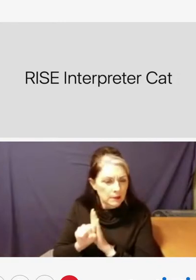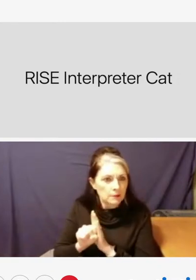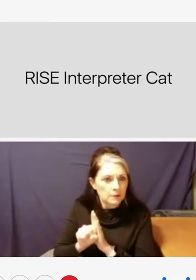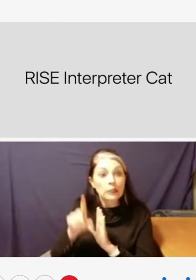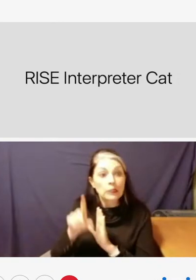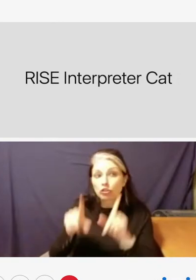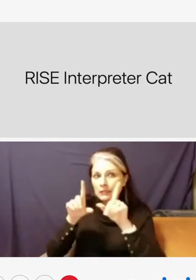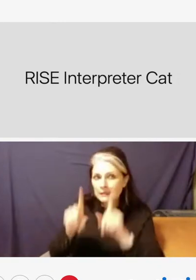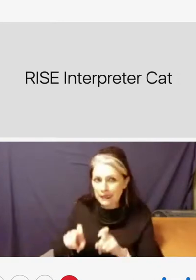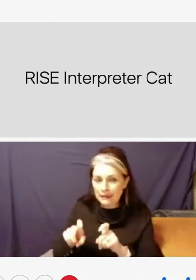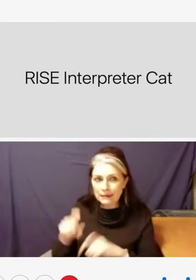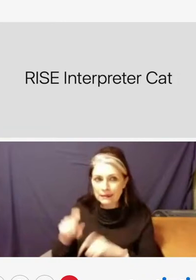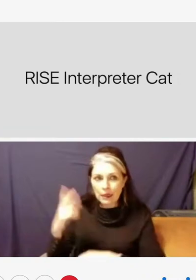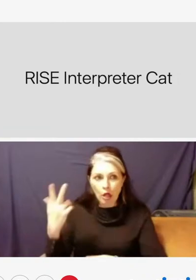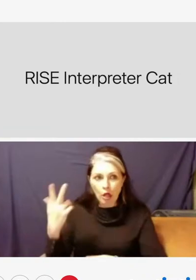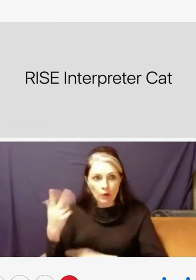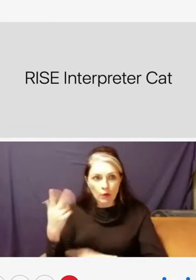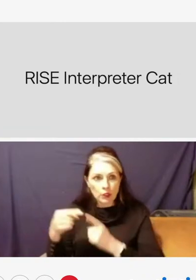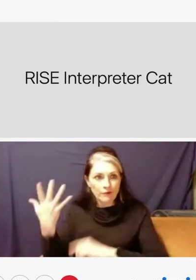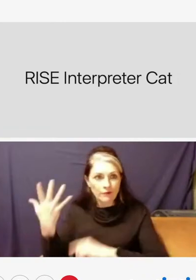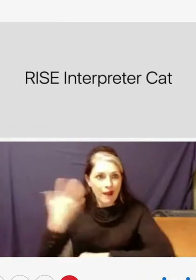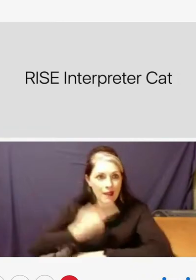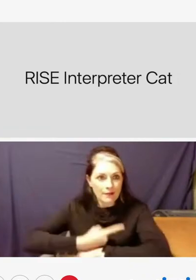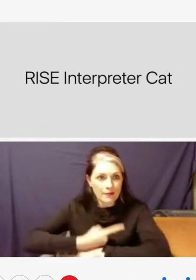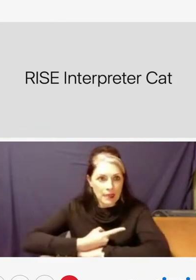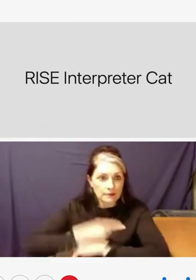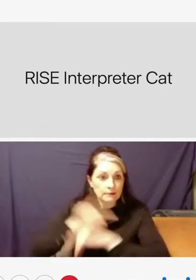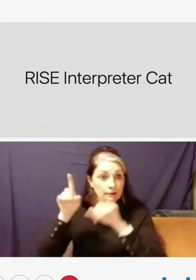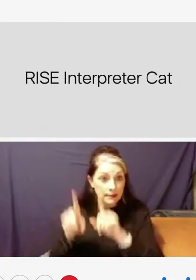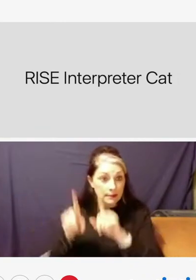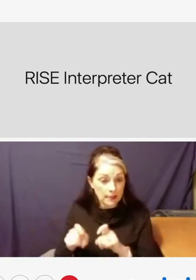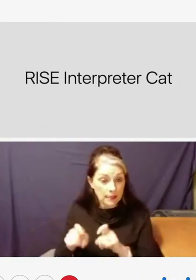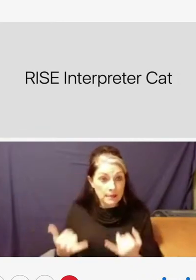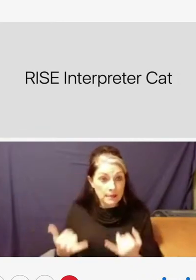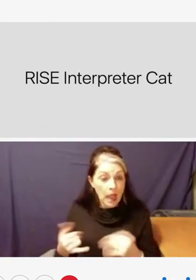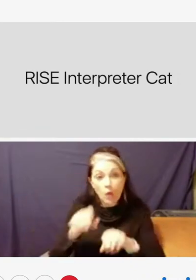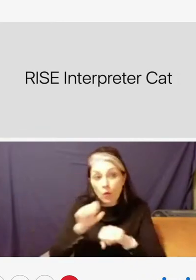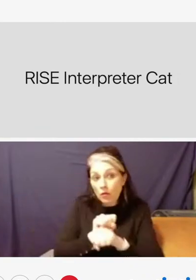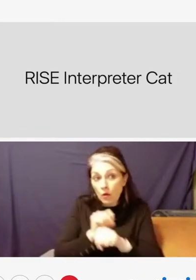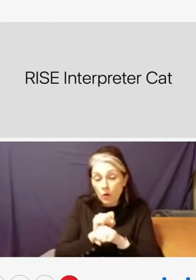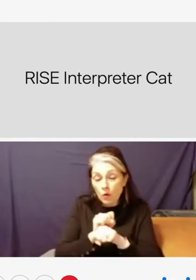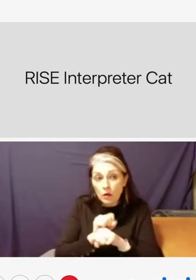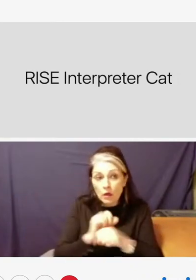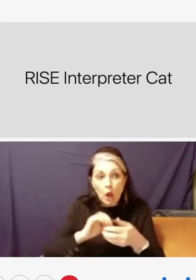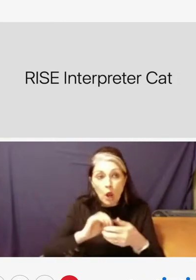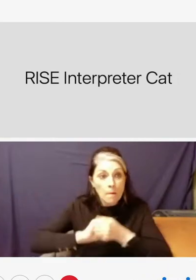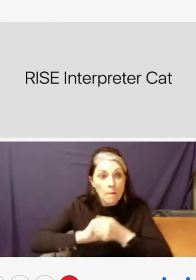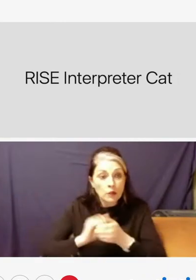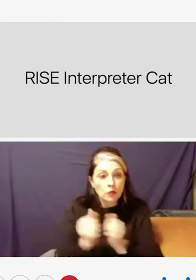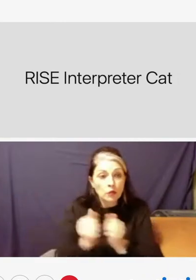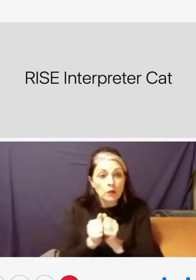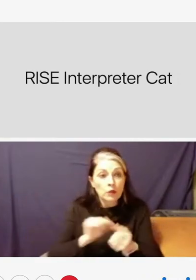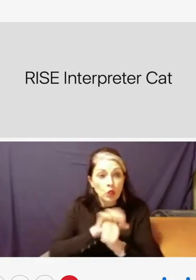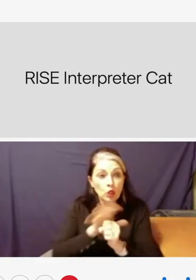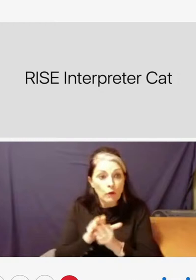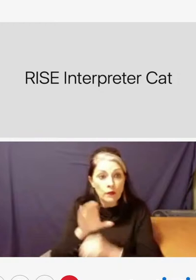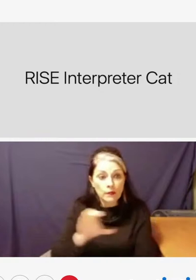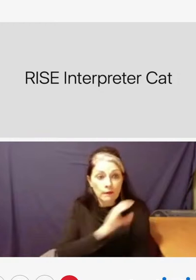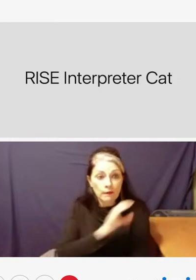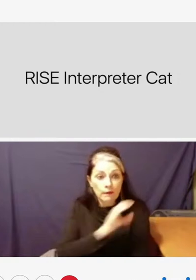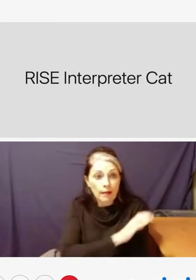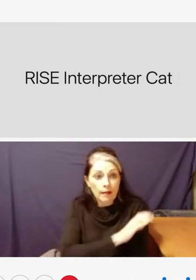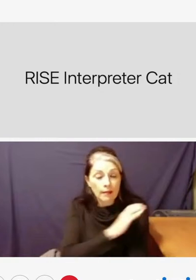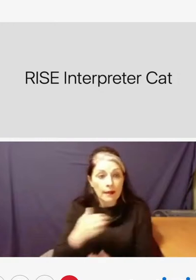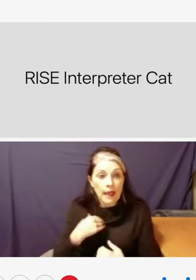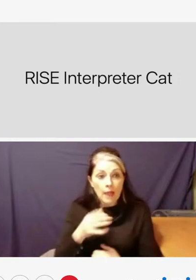three through five and now with our work uh partnership with covid Clinic we do have our parents have the ability to go